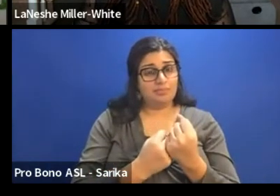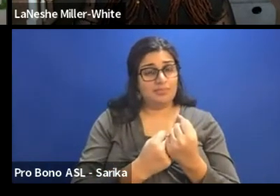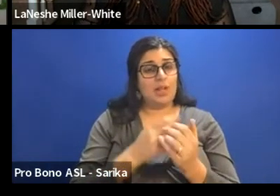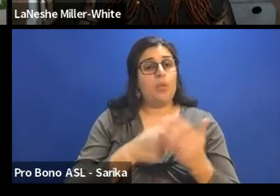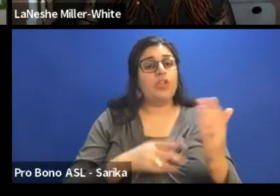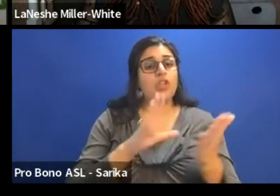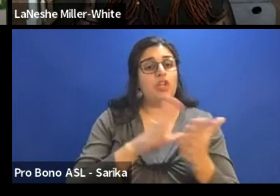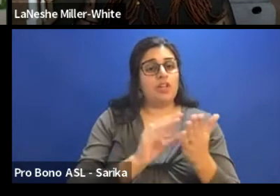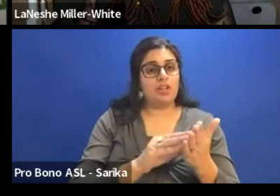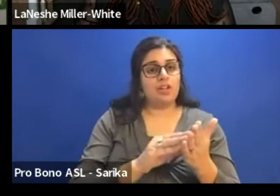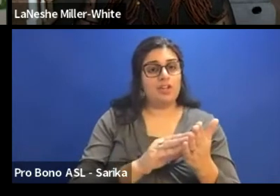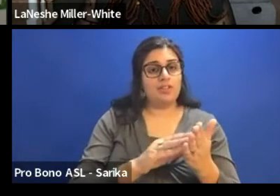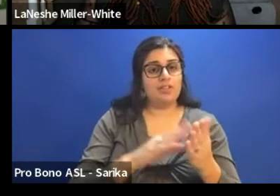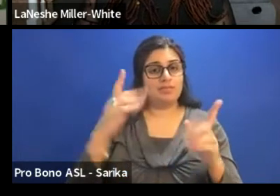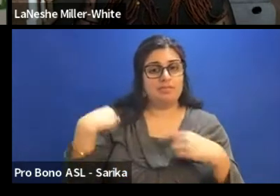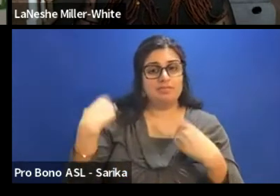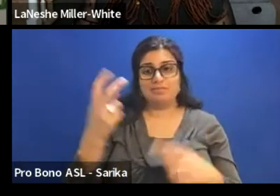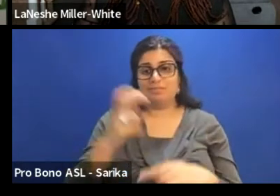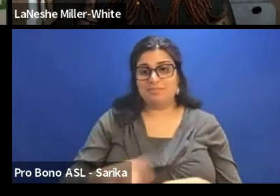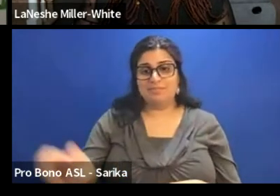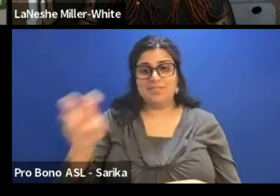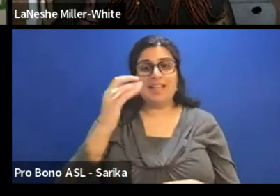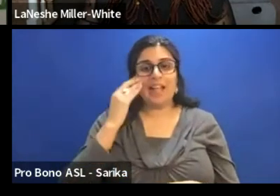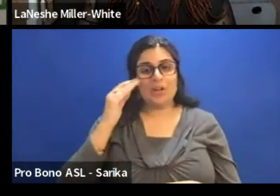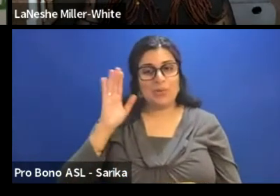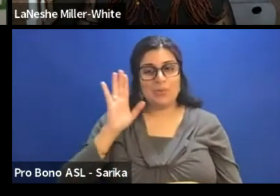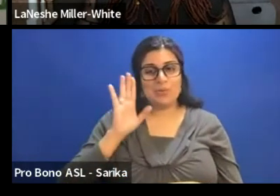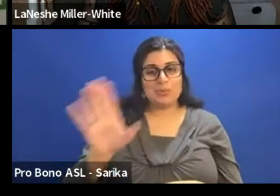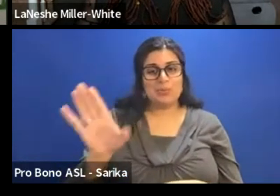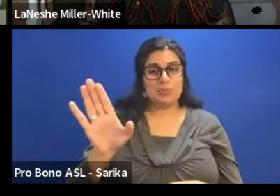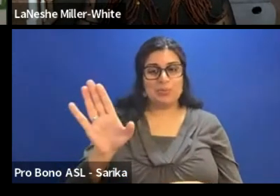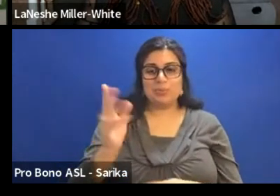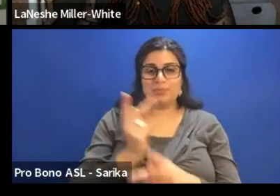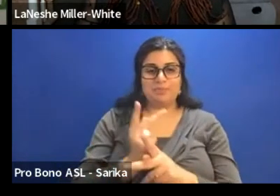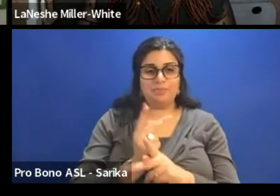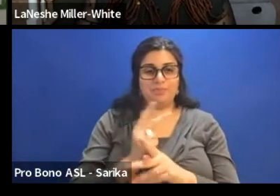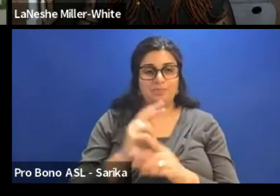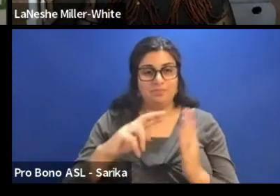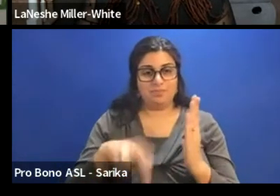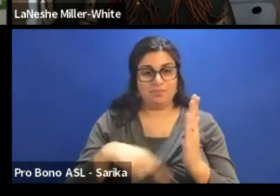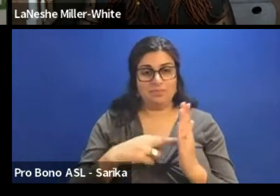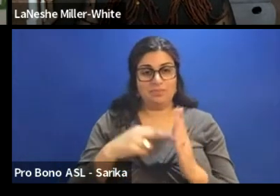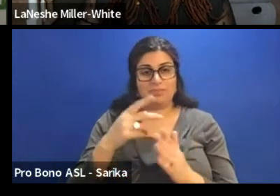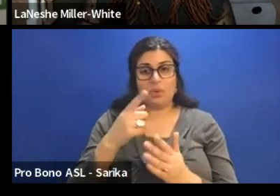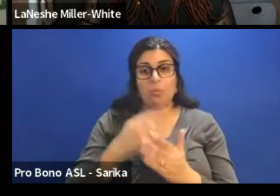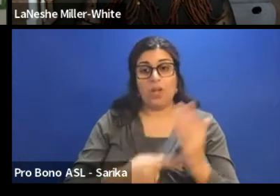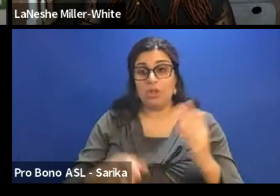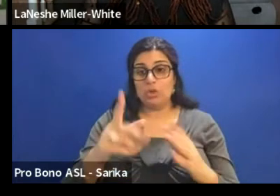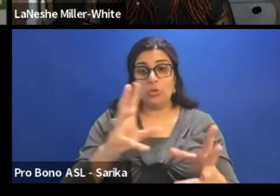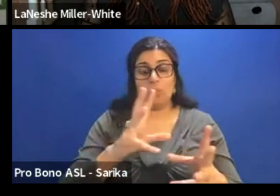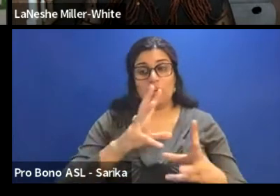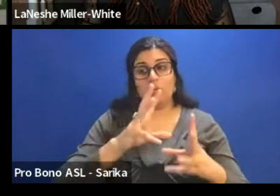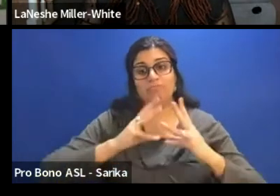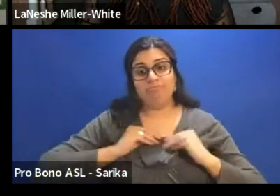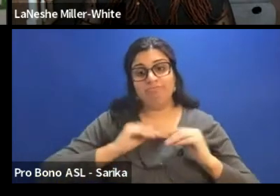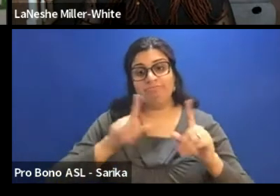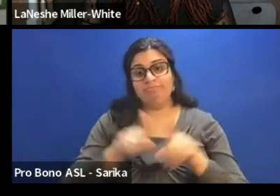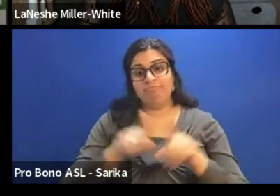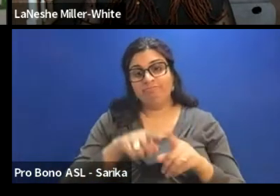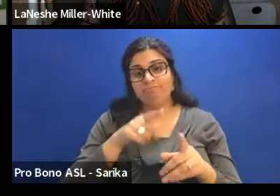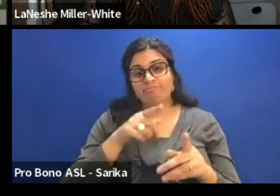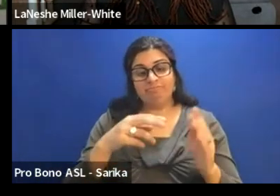learned on your journey? Because I know that your caregiving roles, the roles that you embrace as a caregiver, and your journey has